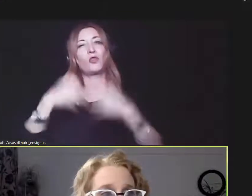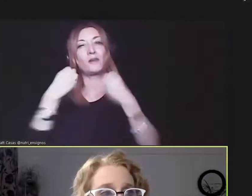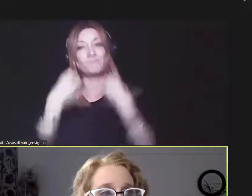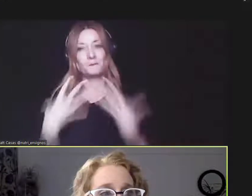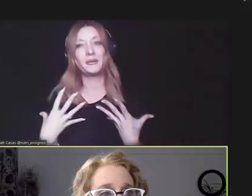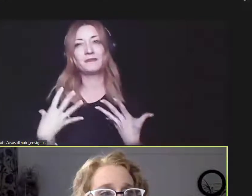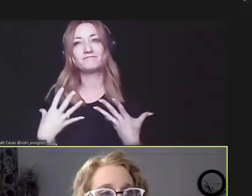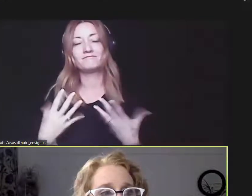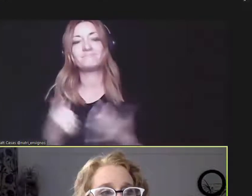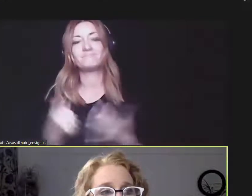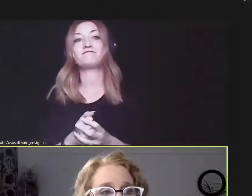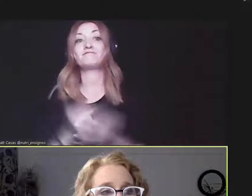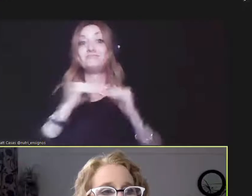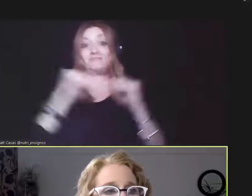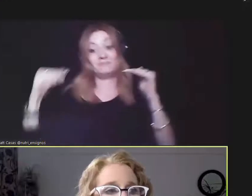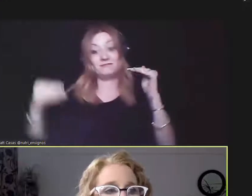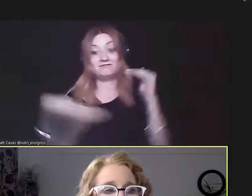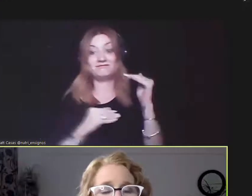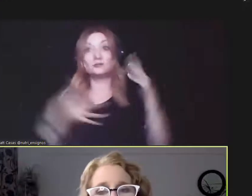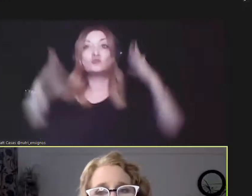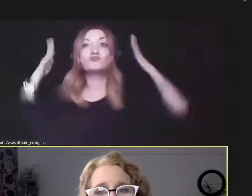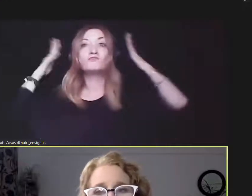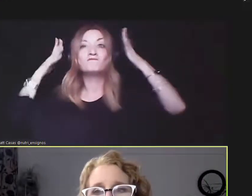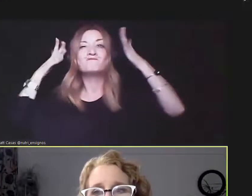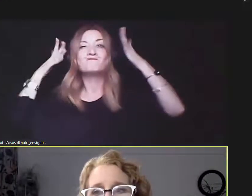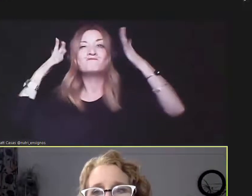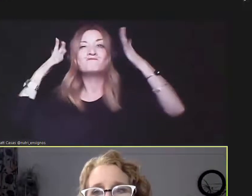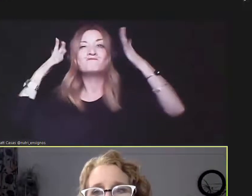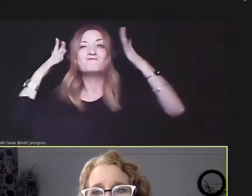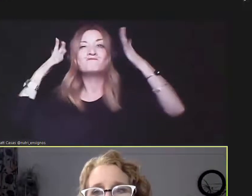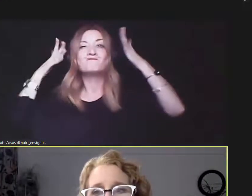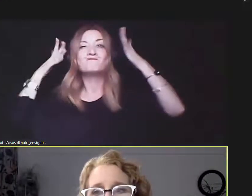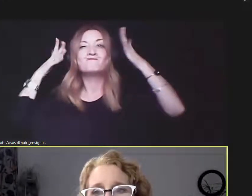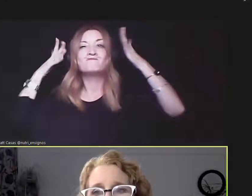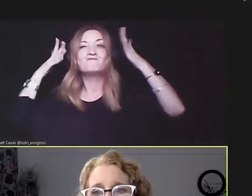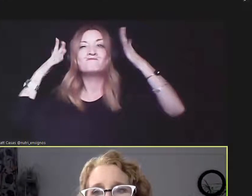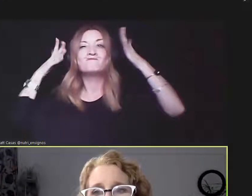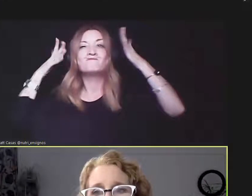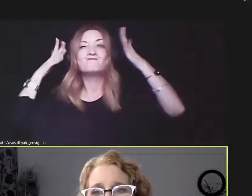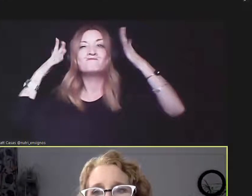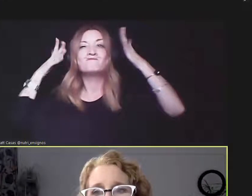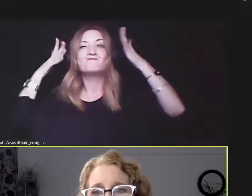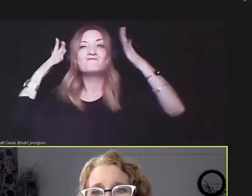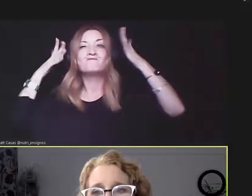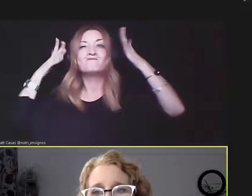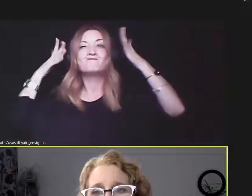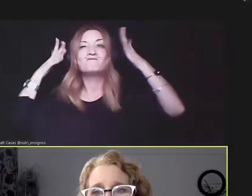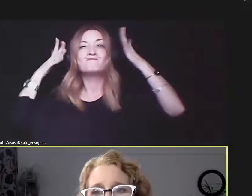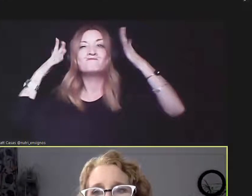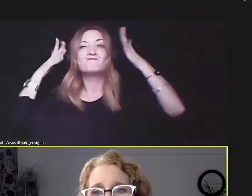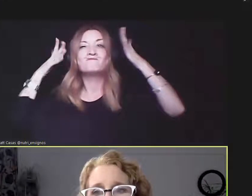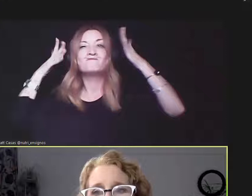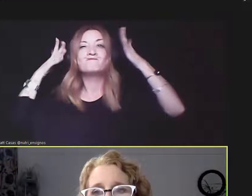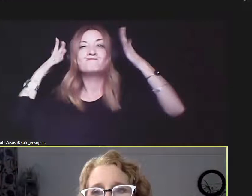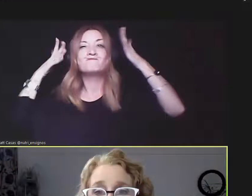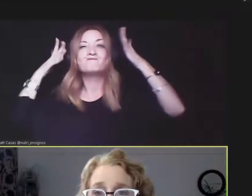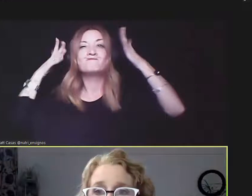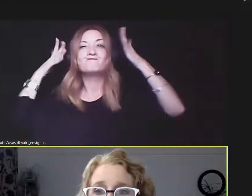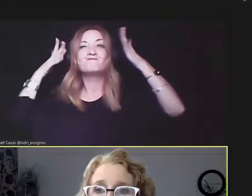non-toxic lifestyle. So, just as like antibiotics